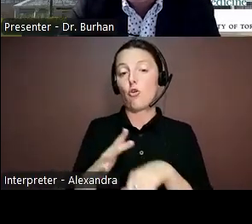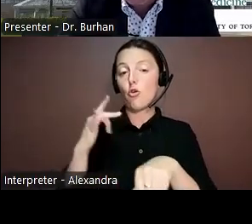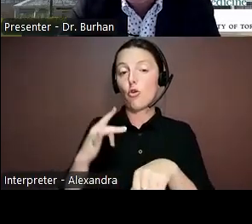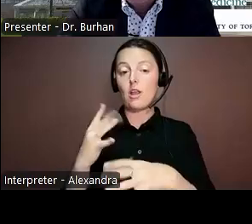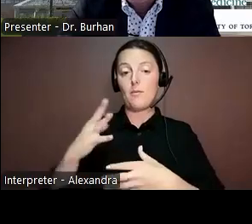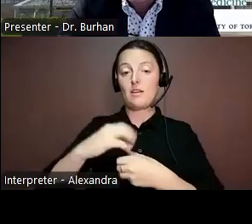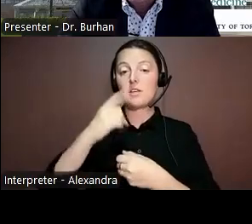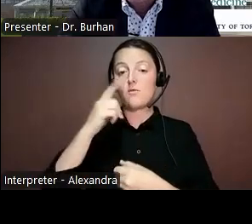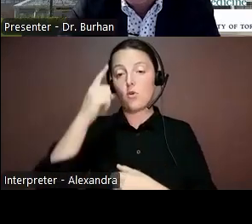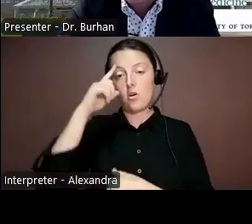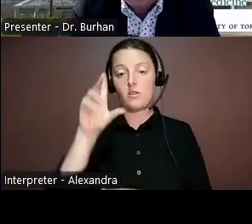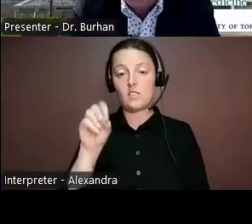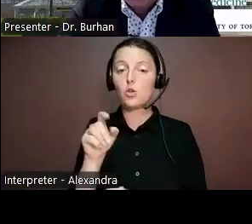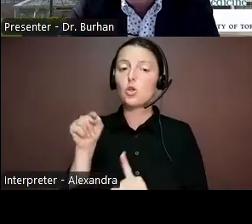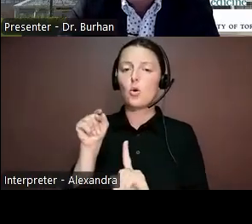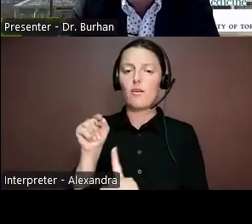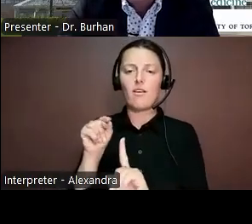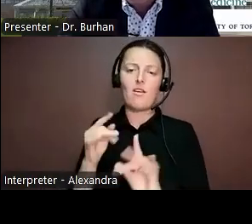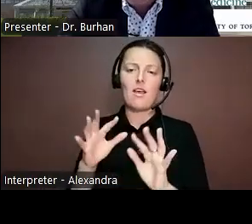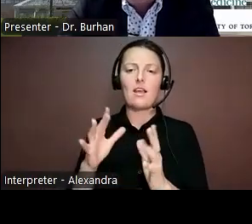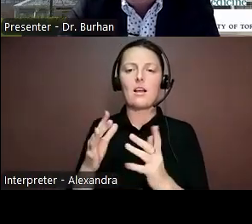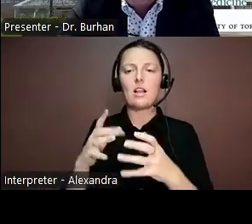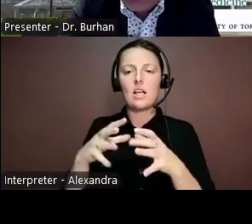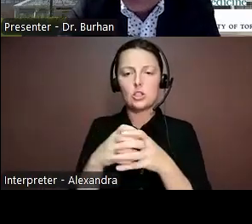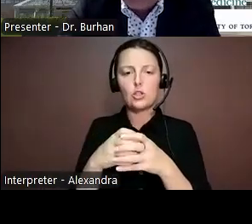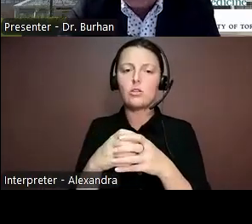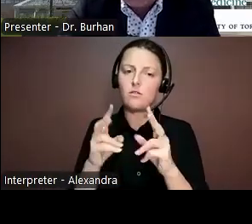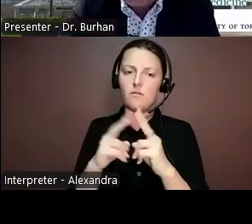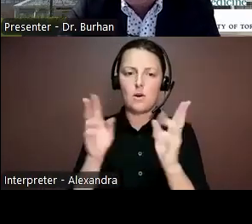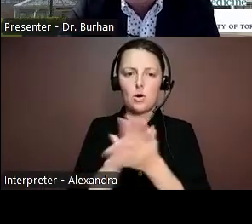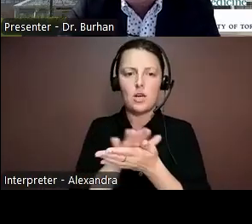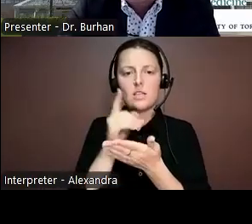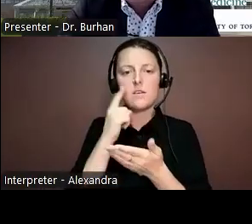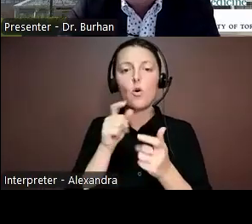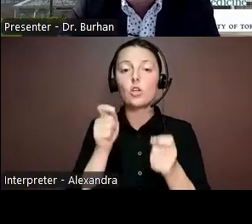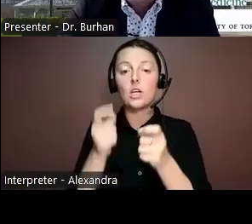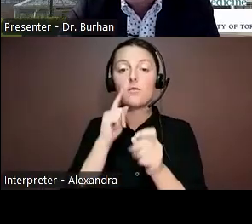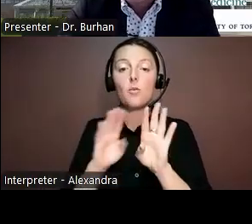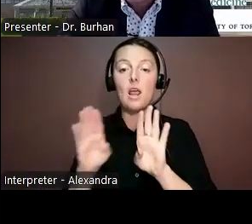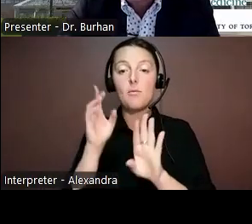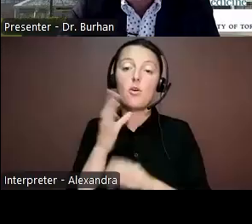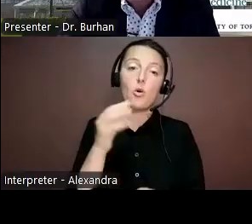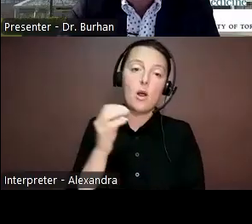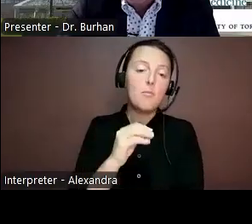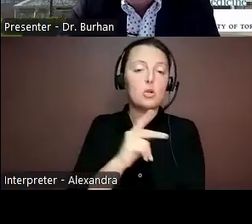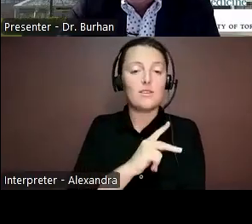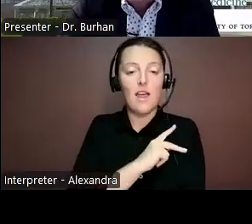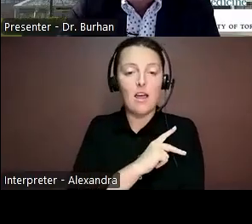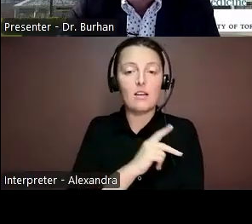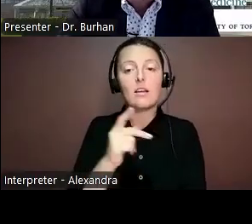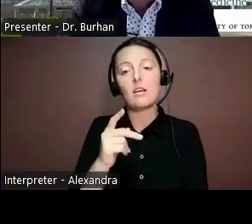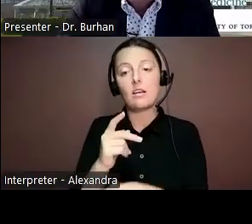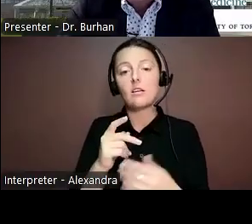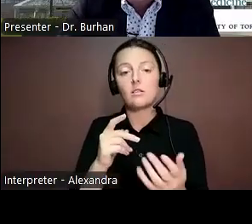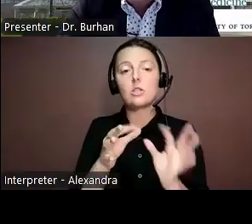and personality that has to do with affective regulation, or apathy, which is the lack of motivation or impulse control